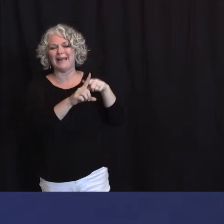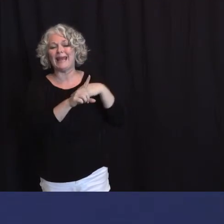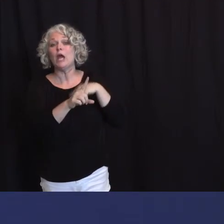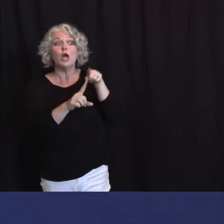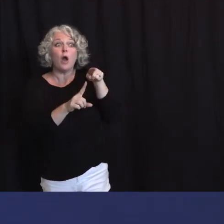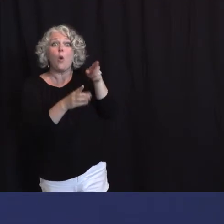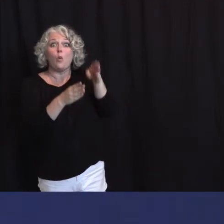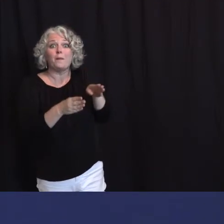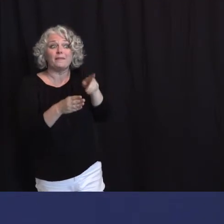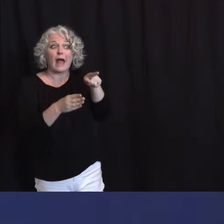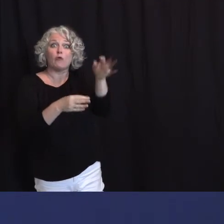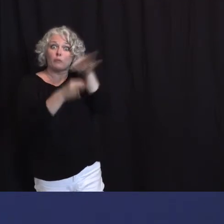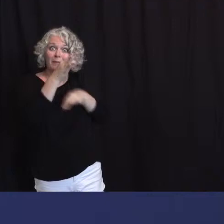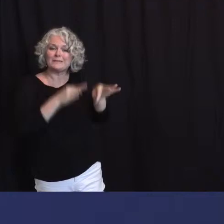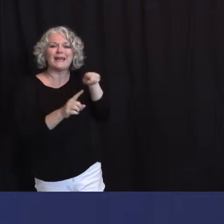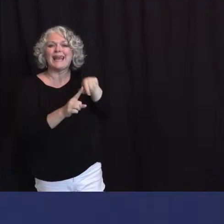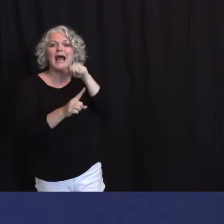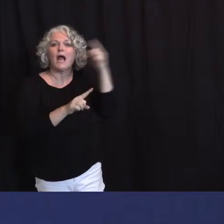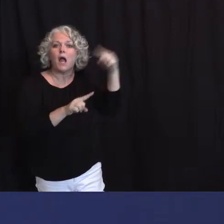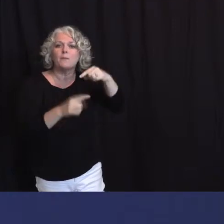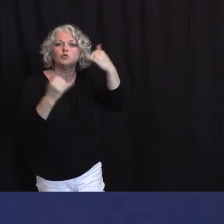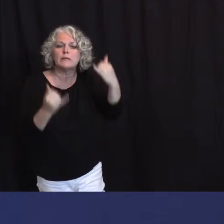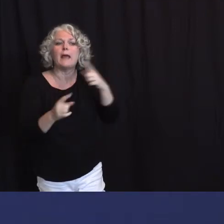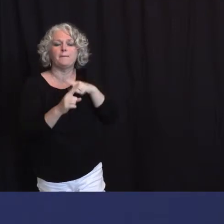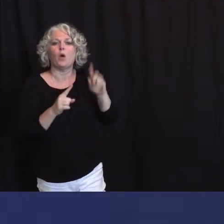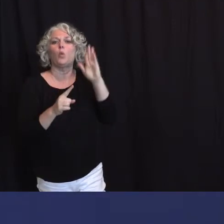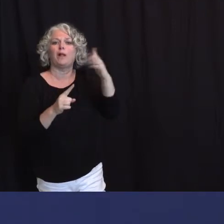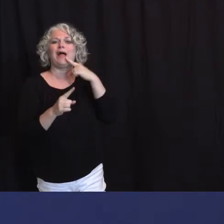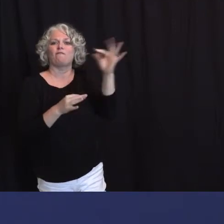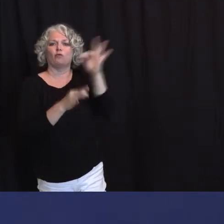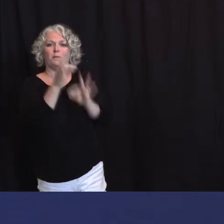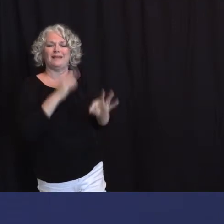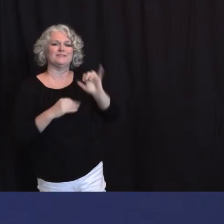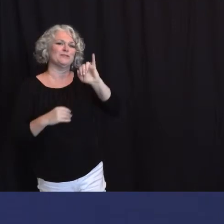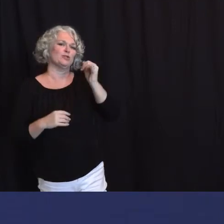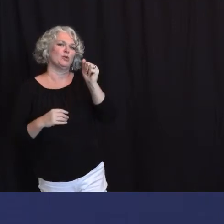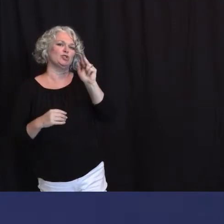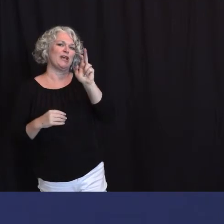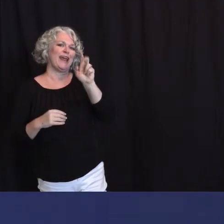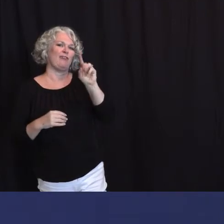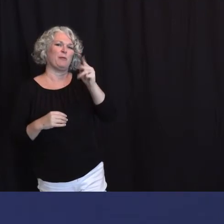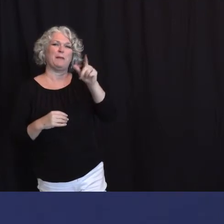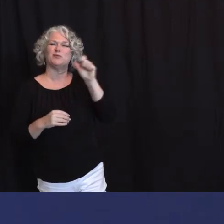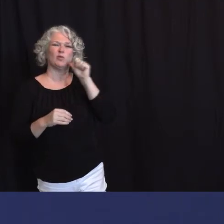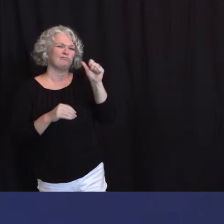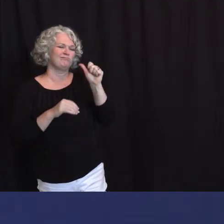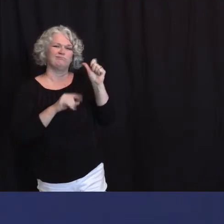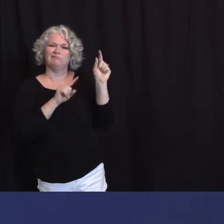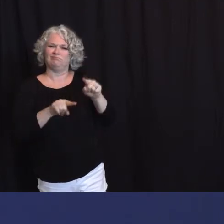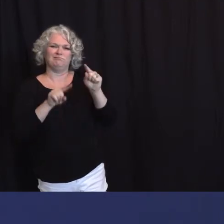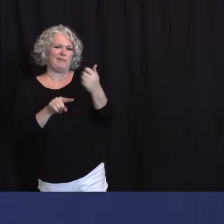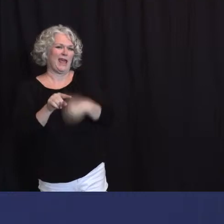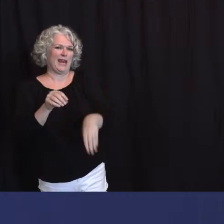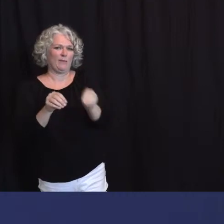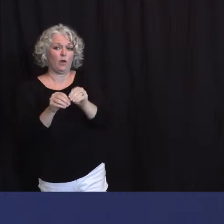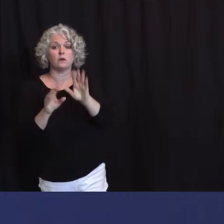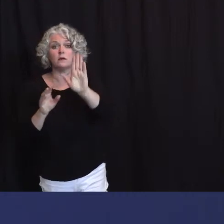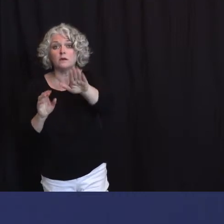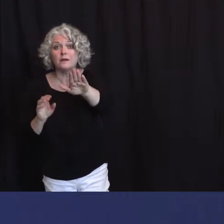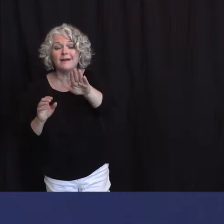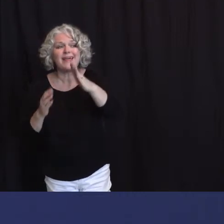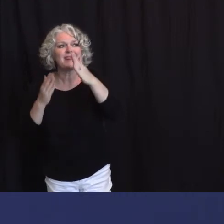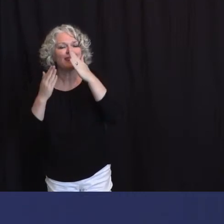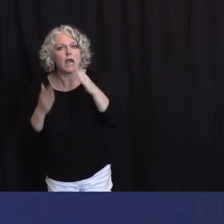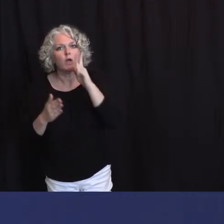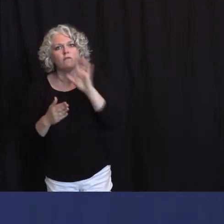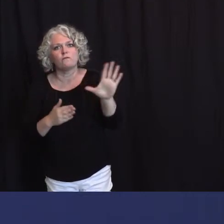wanted to give her a shout out. So to each and every one of you, thank you. Please keep doing what you've been doing. You've been extraordinary.